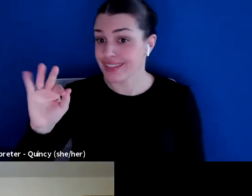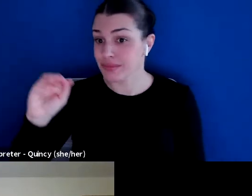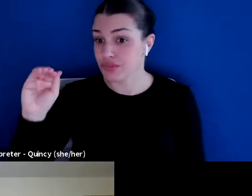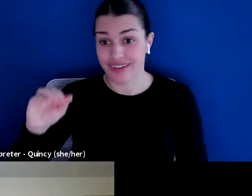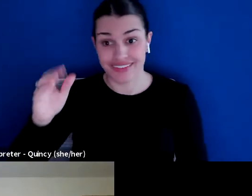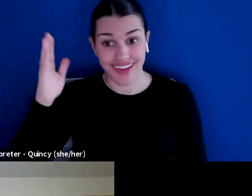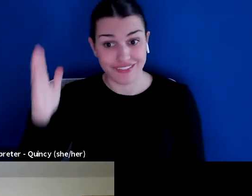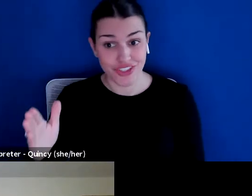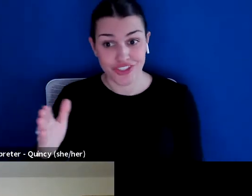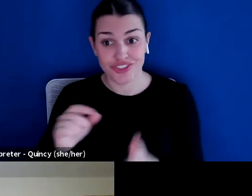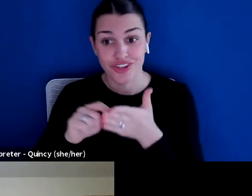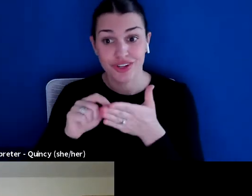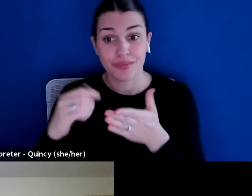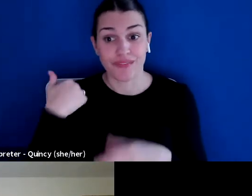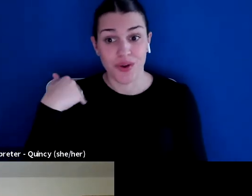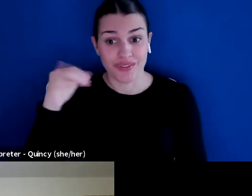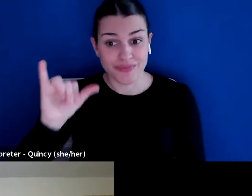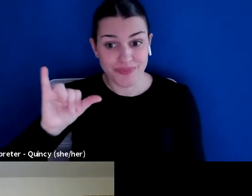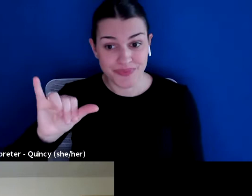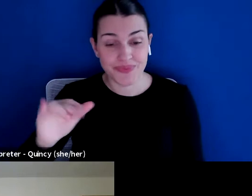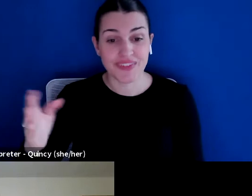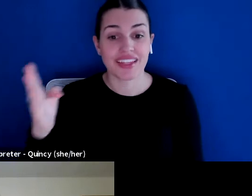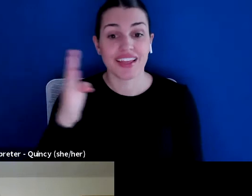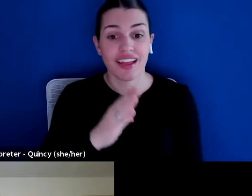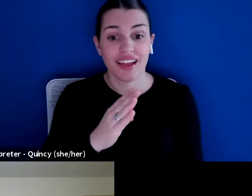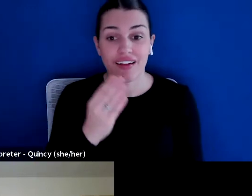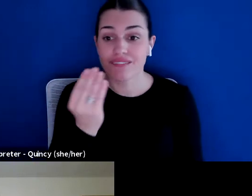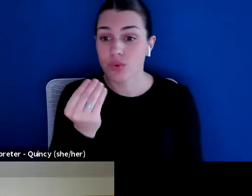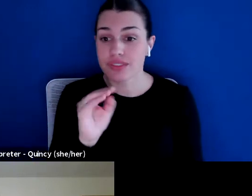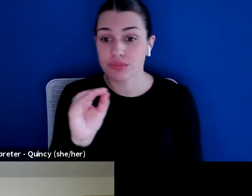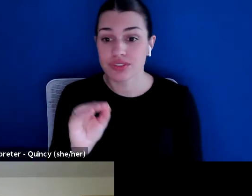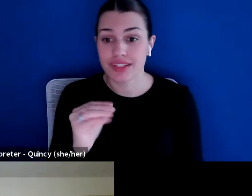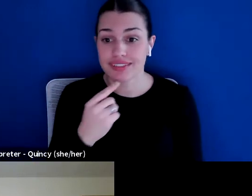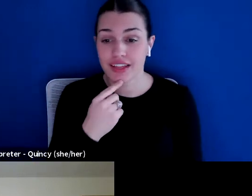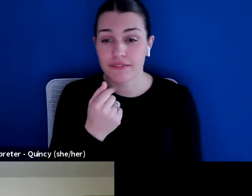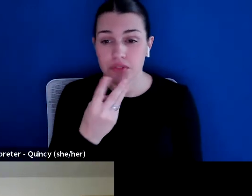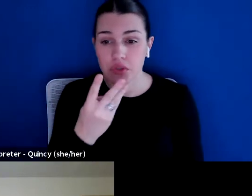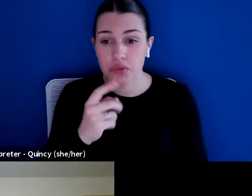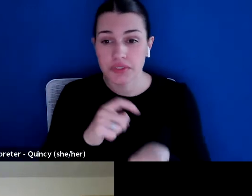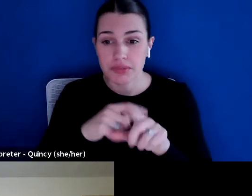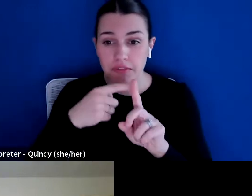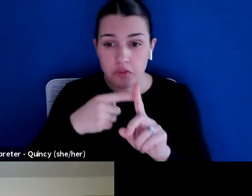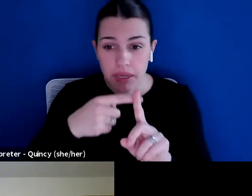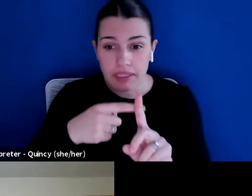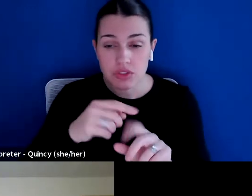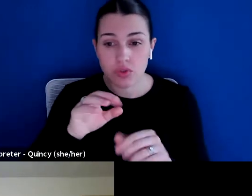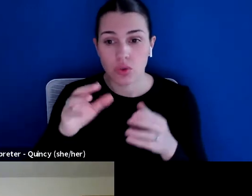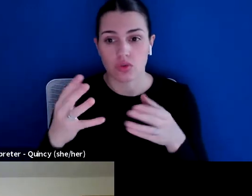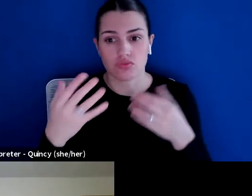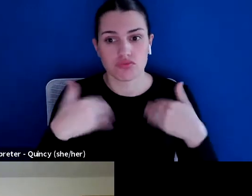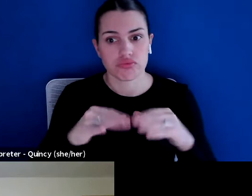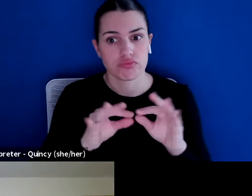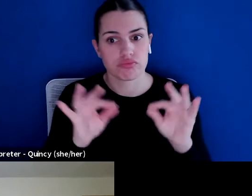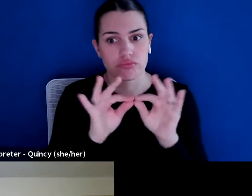before. And 14% said either I journal a few times every few months or journaling is a huge part of my life. So